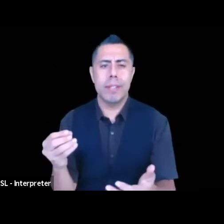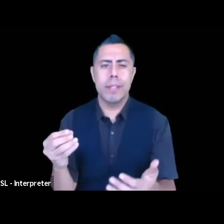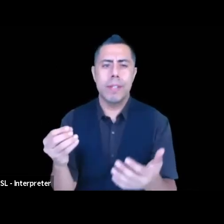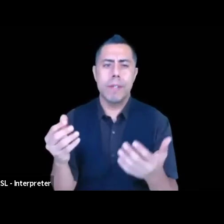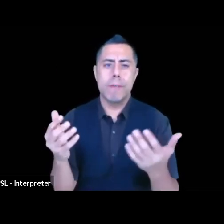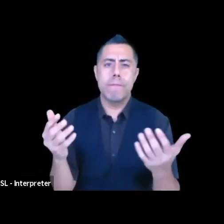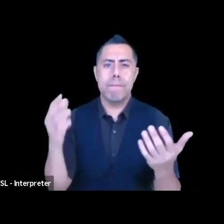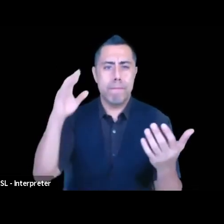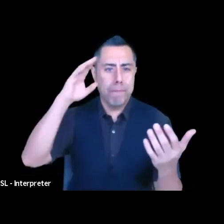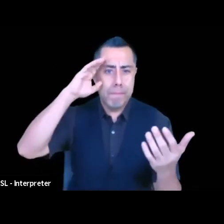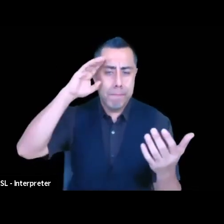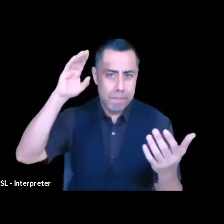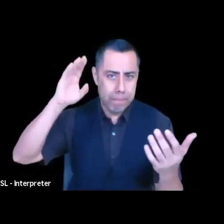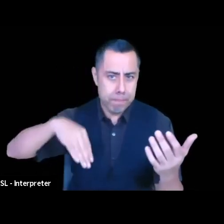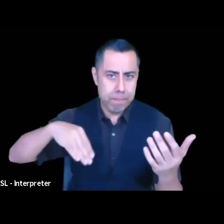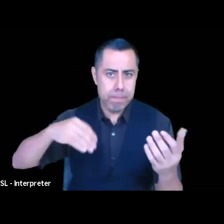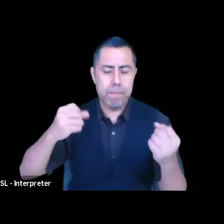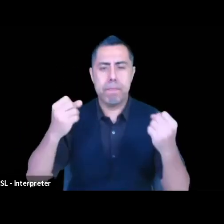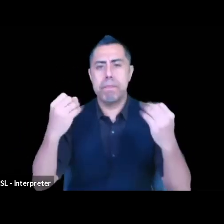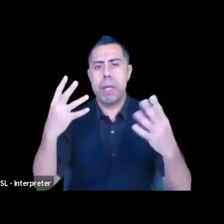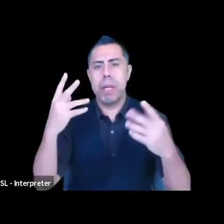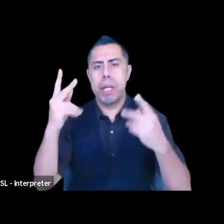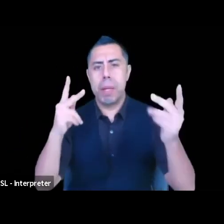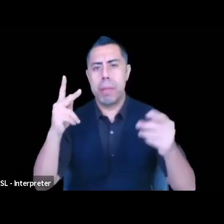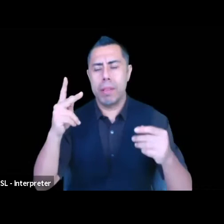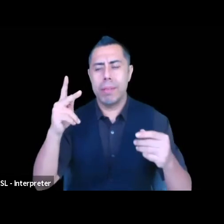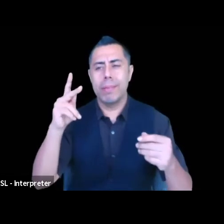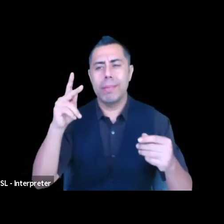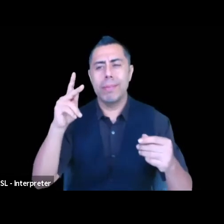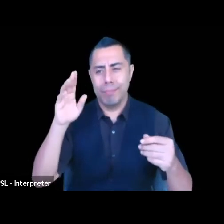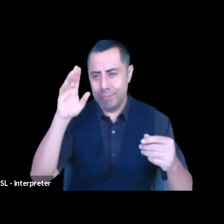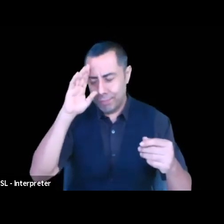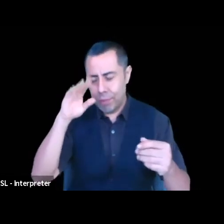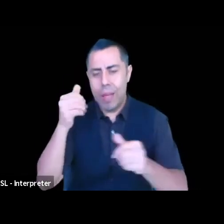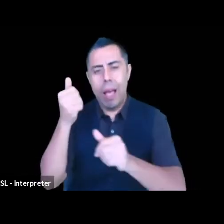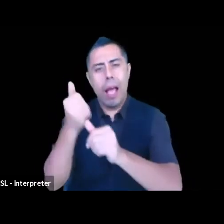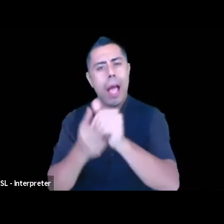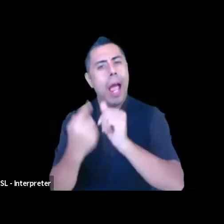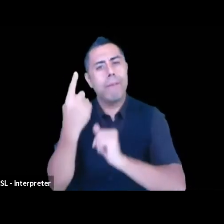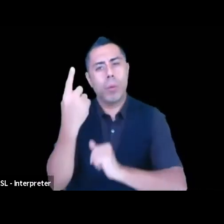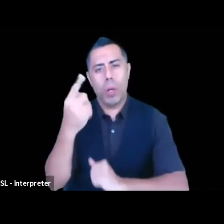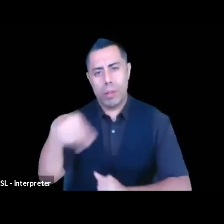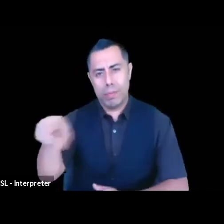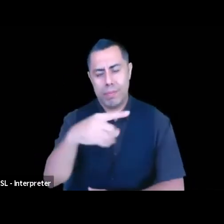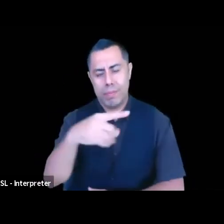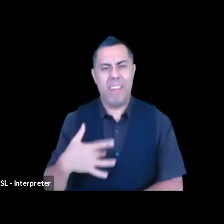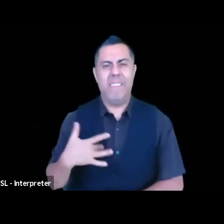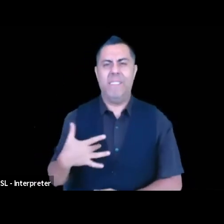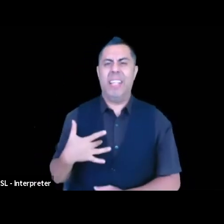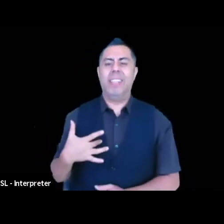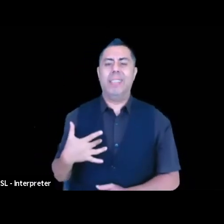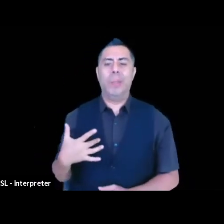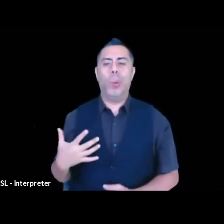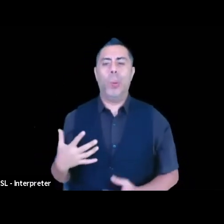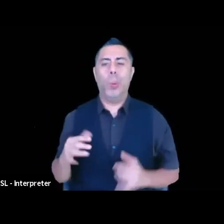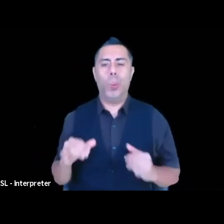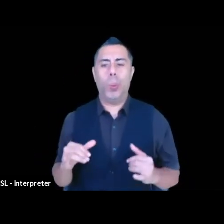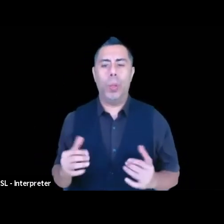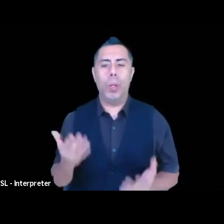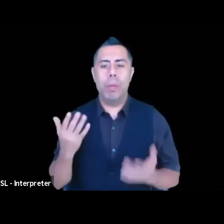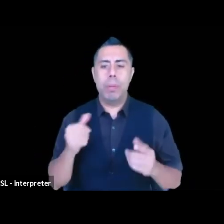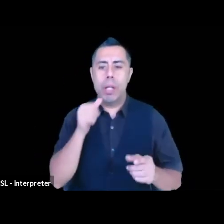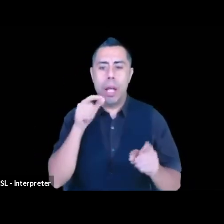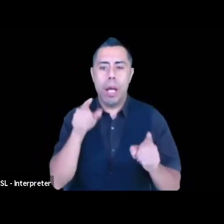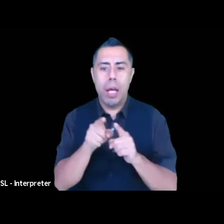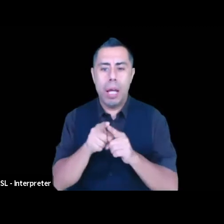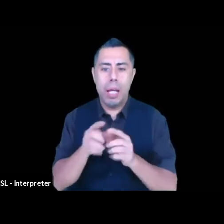I know that a lot of people, and I'm sure everybody feels it in some way or another, may not be as prevalent as some others,